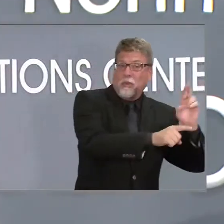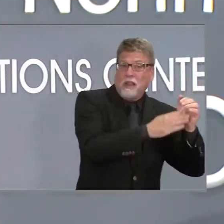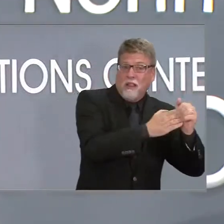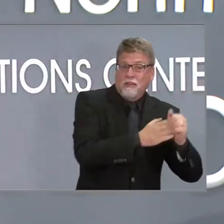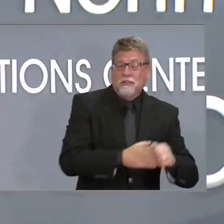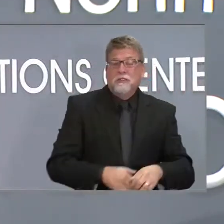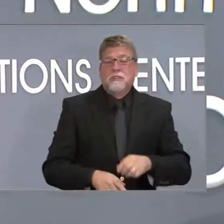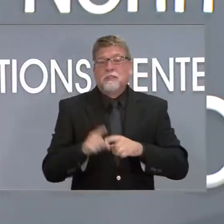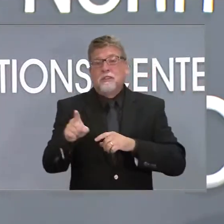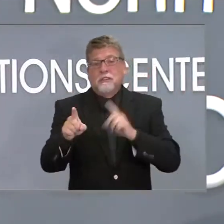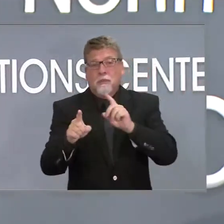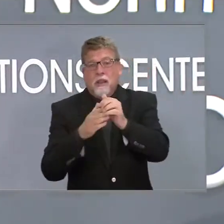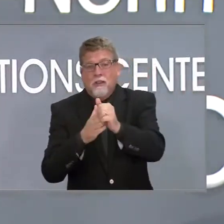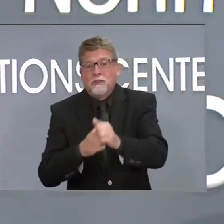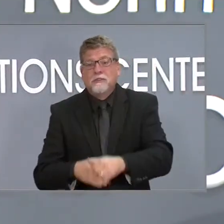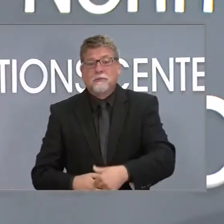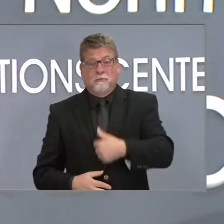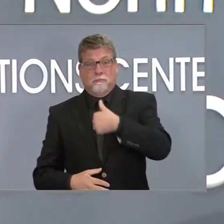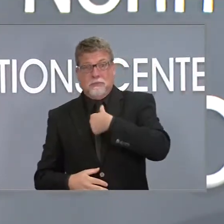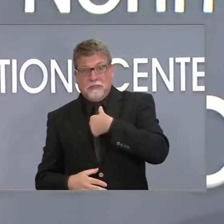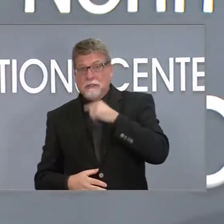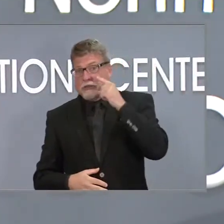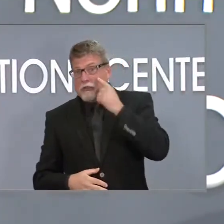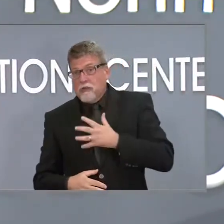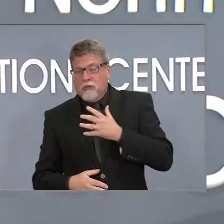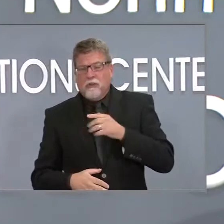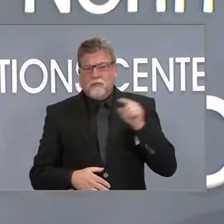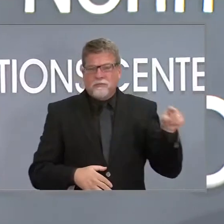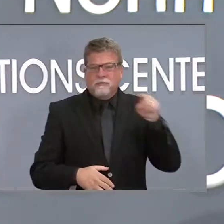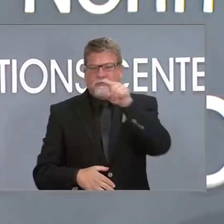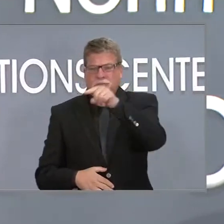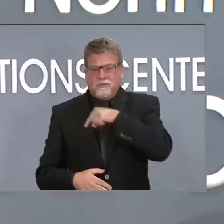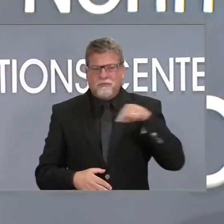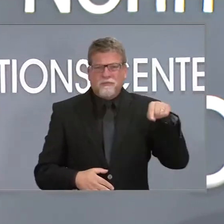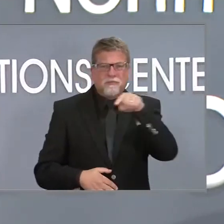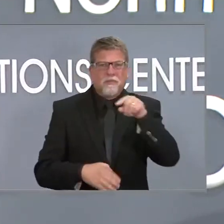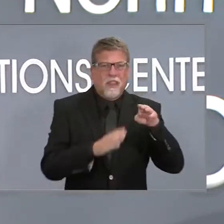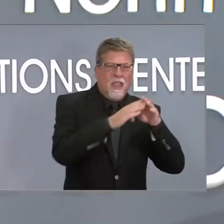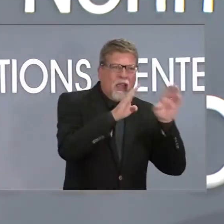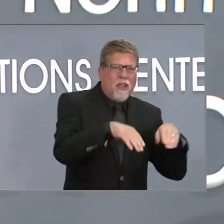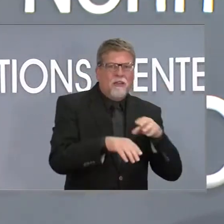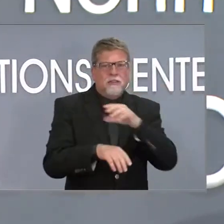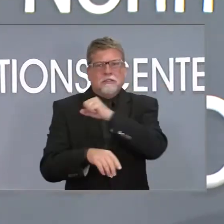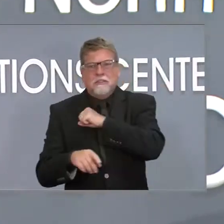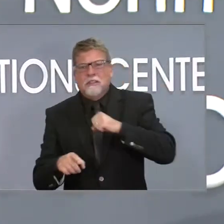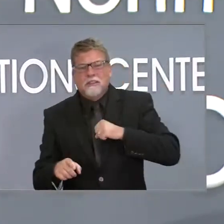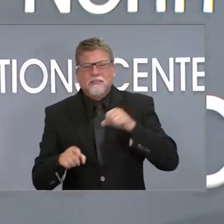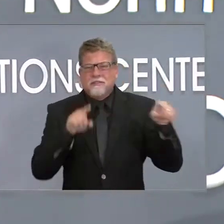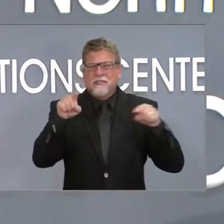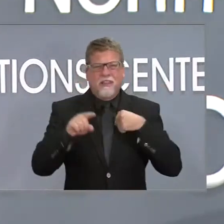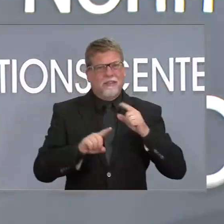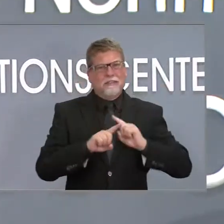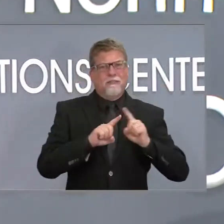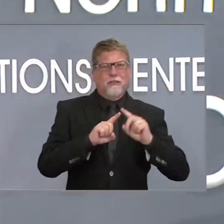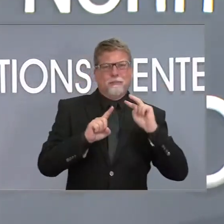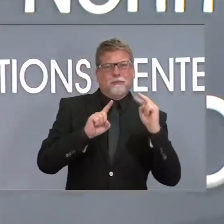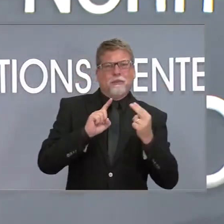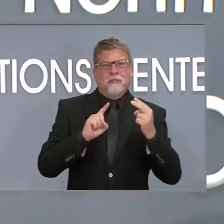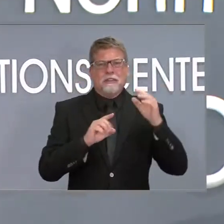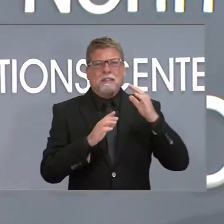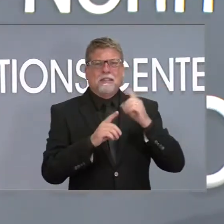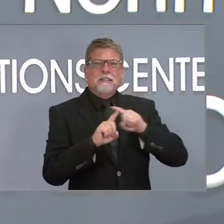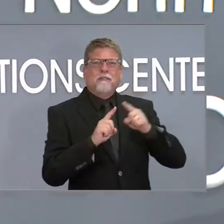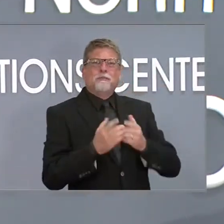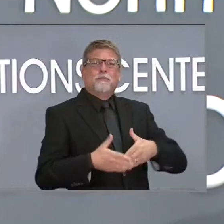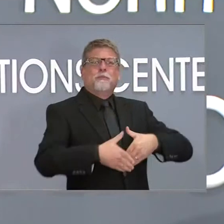we all have very different views on what's a good budget for our state. And so in order to get a final